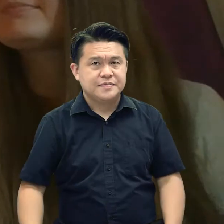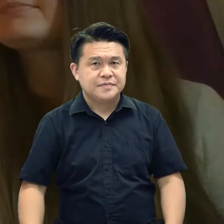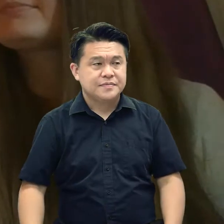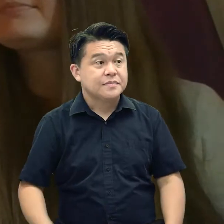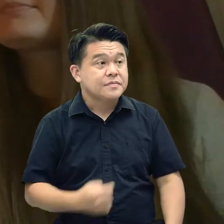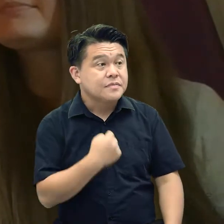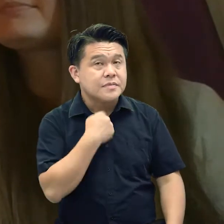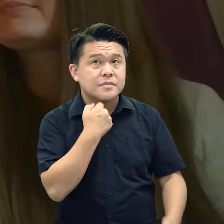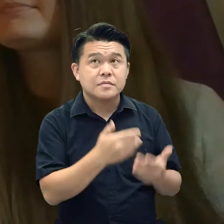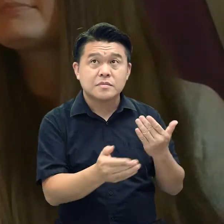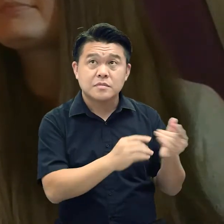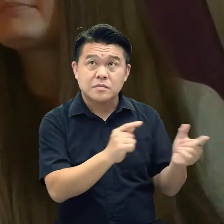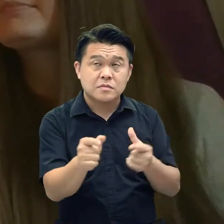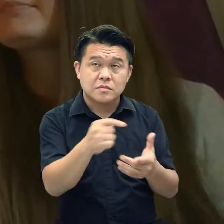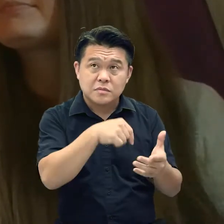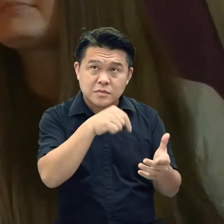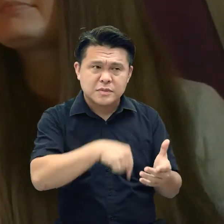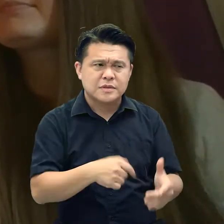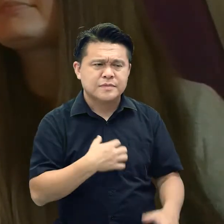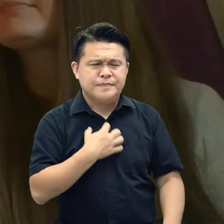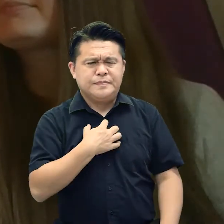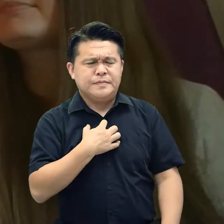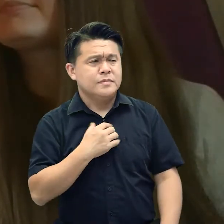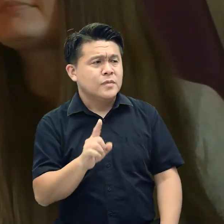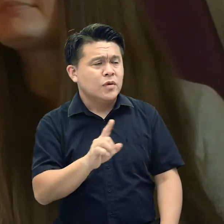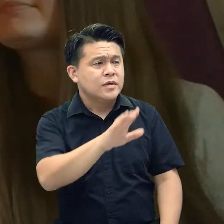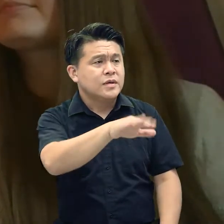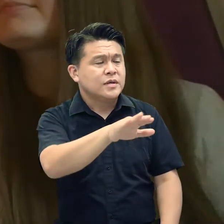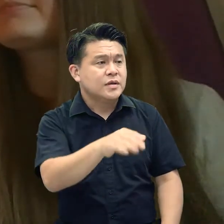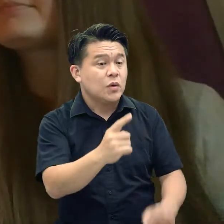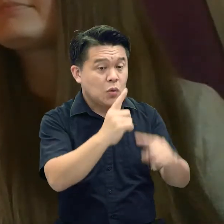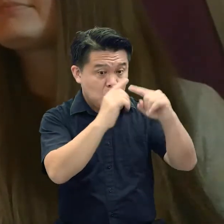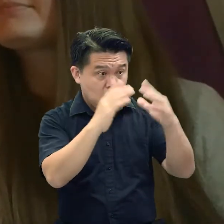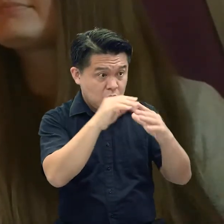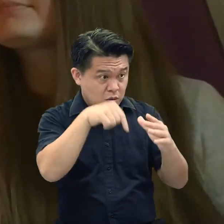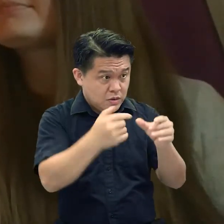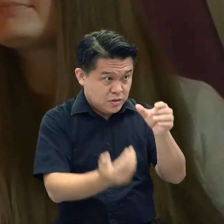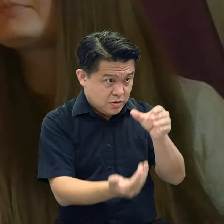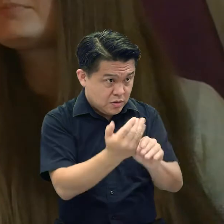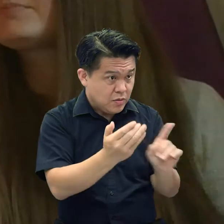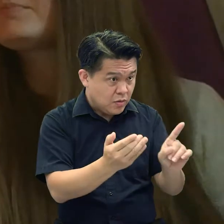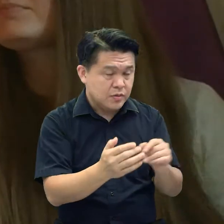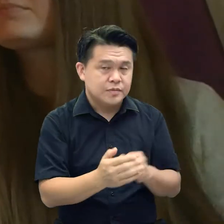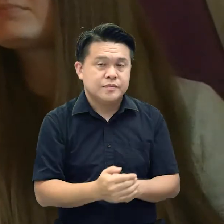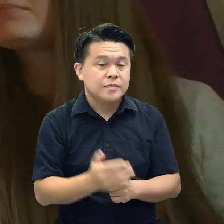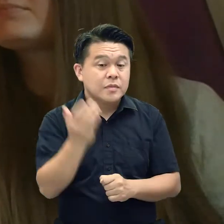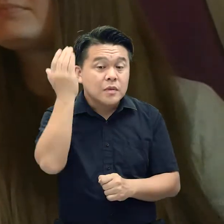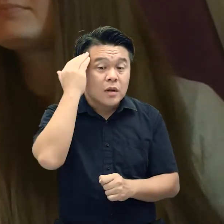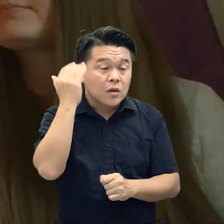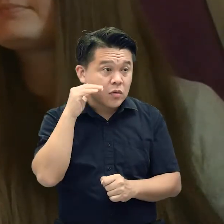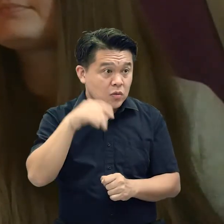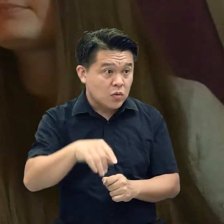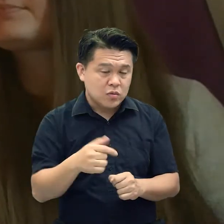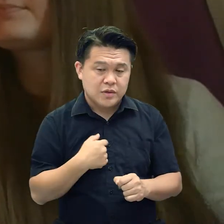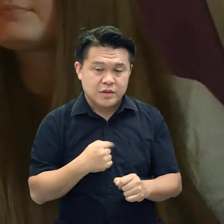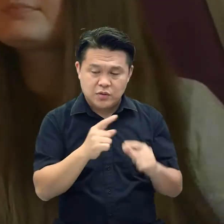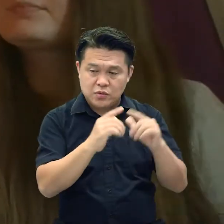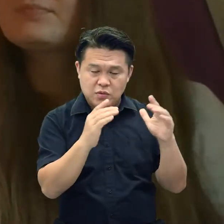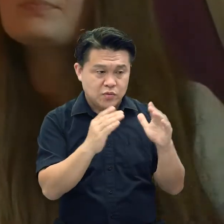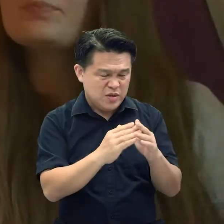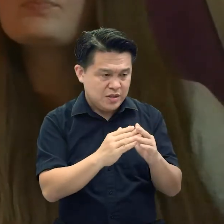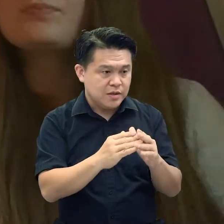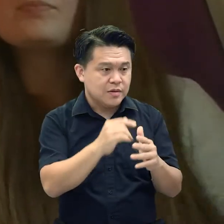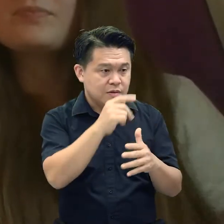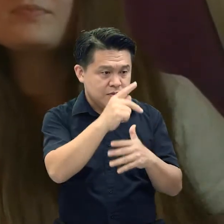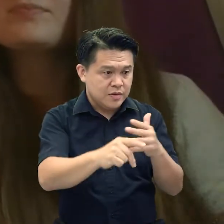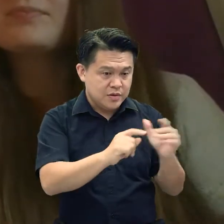I think the most horrible experience that I had was with my church, because I was involved with a lot of projects at my